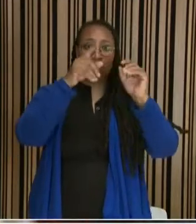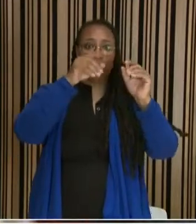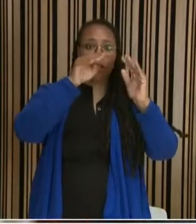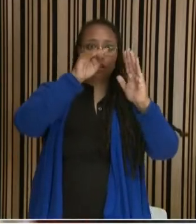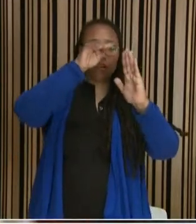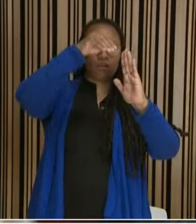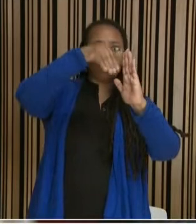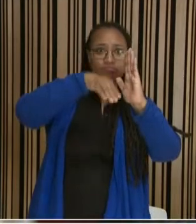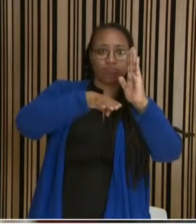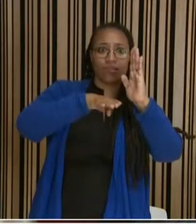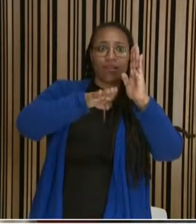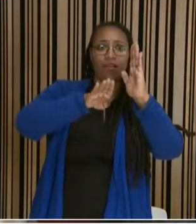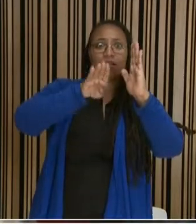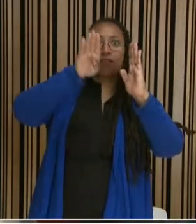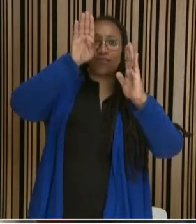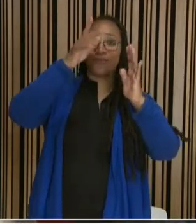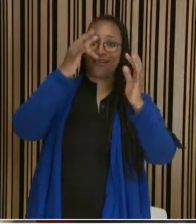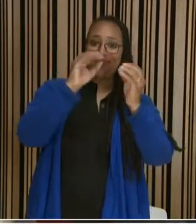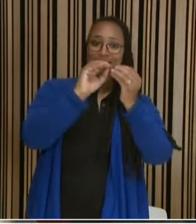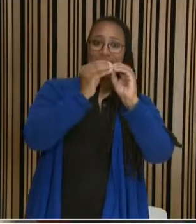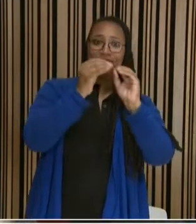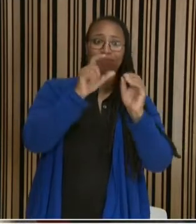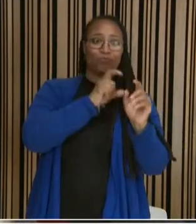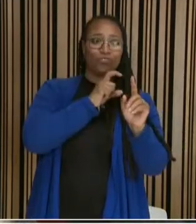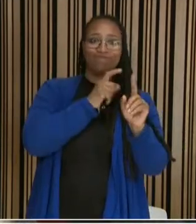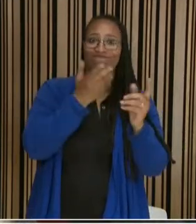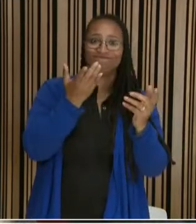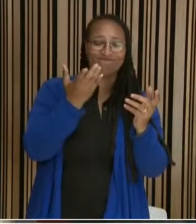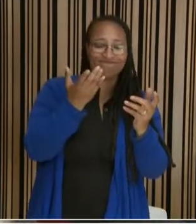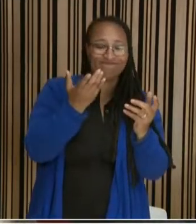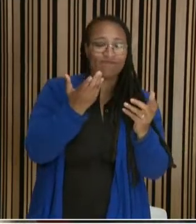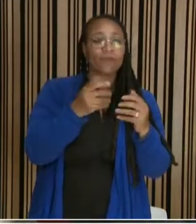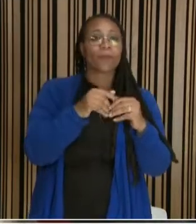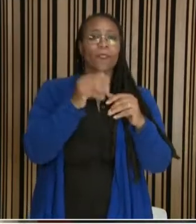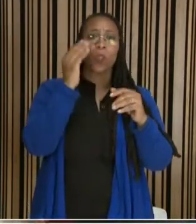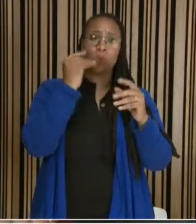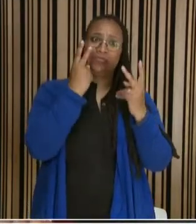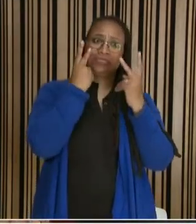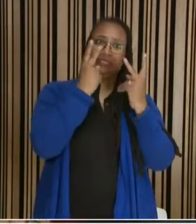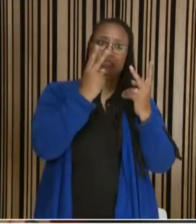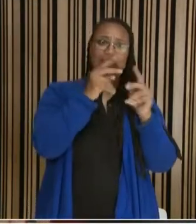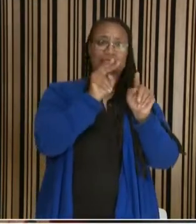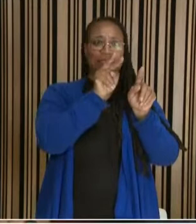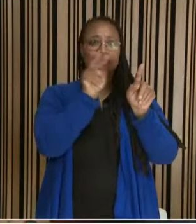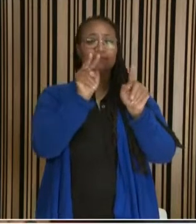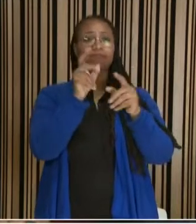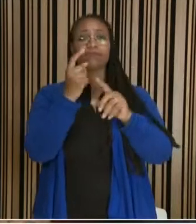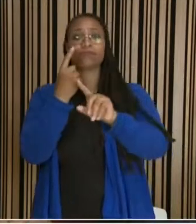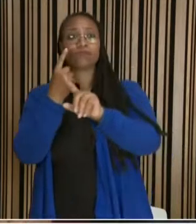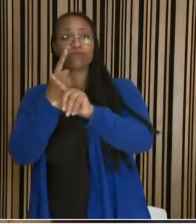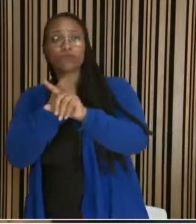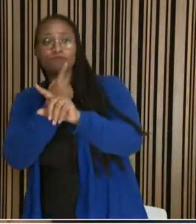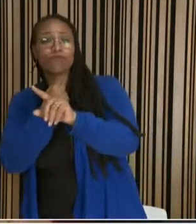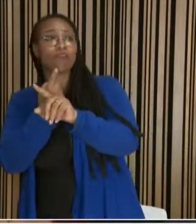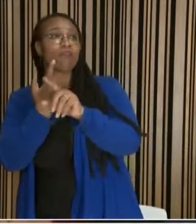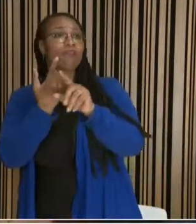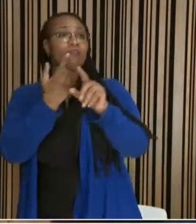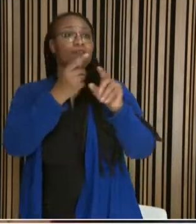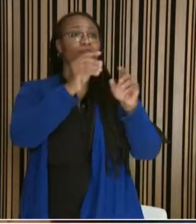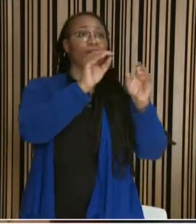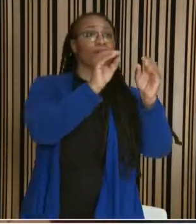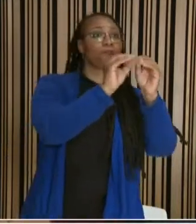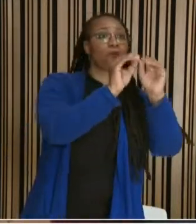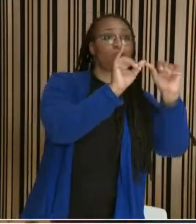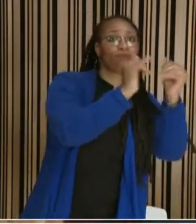community meeting last night. I was at the Restaurant Association yesterday talking with folks, and they certainly want to see